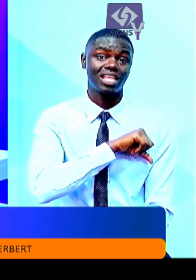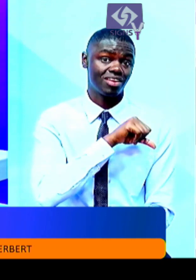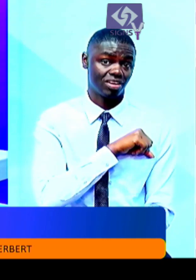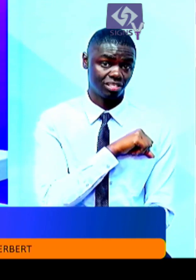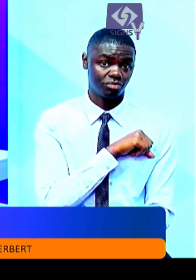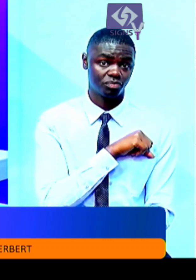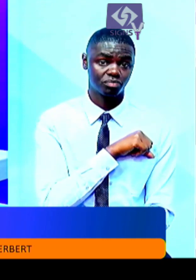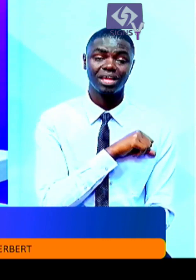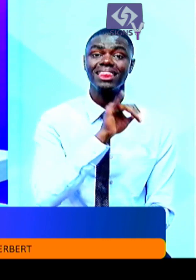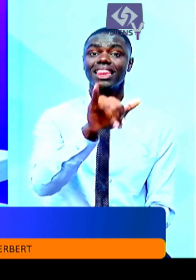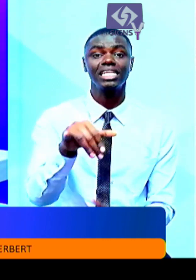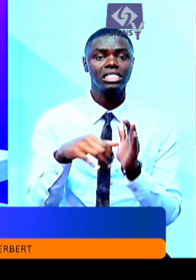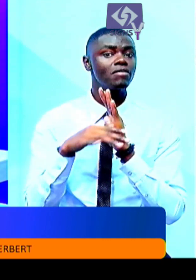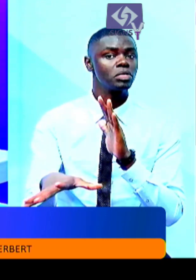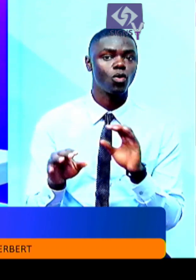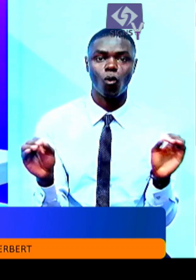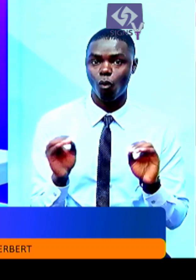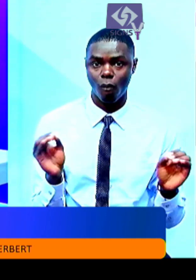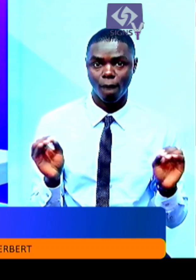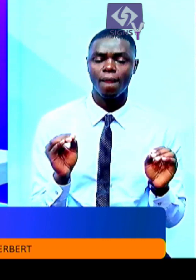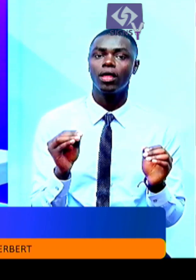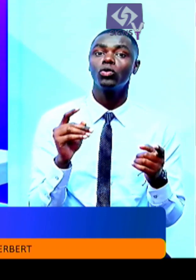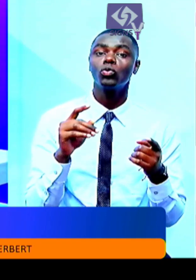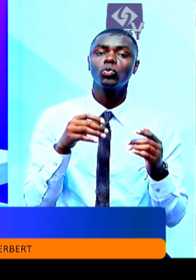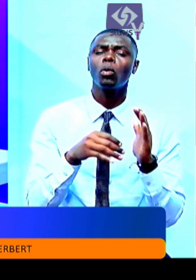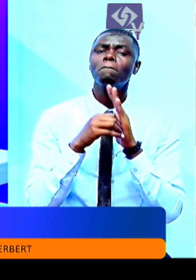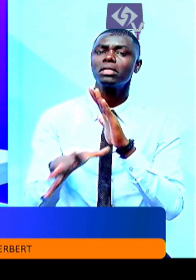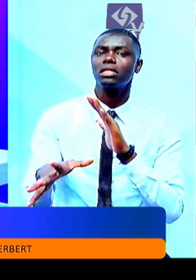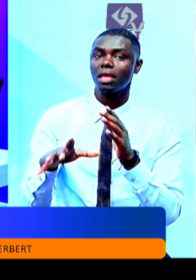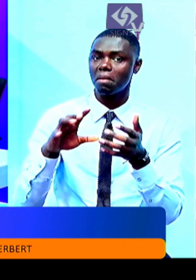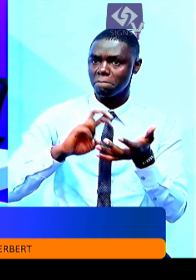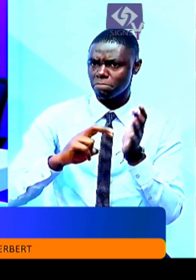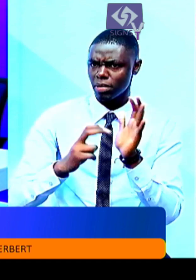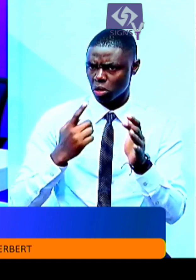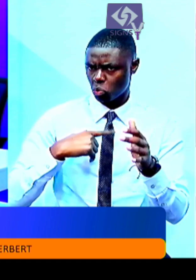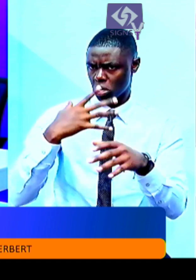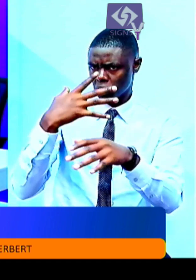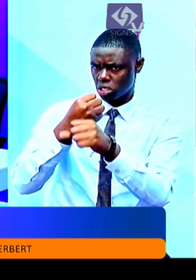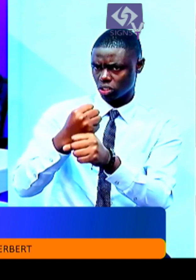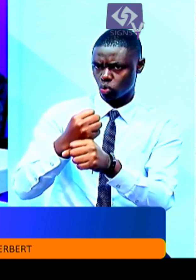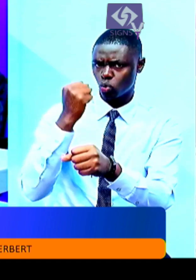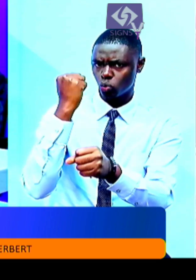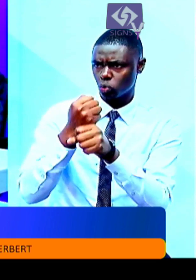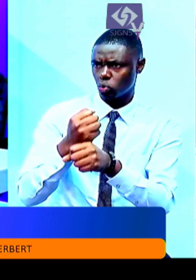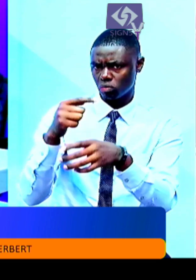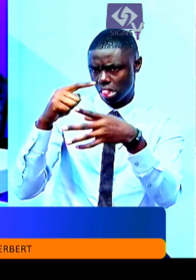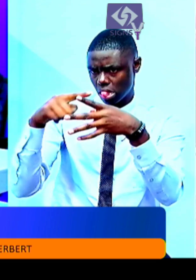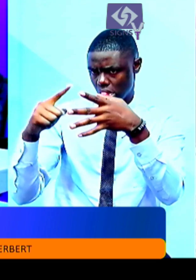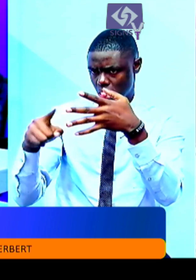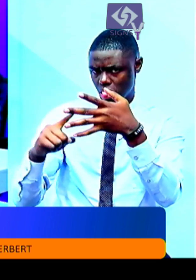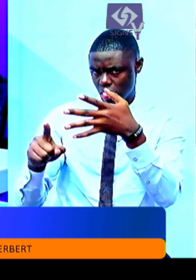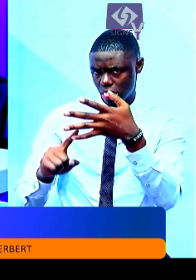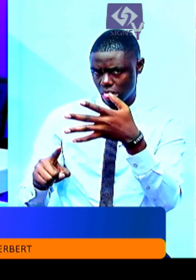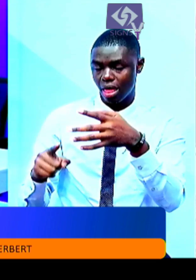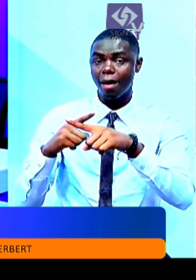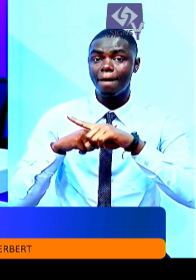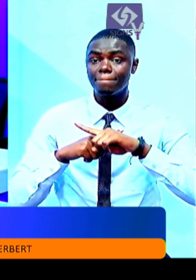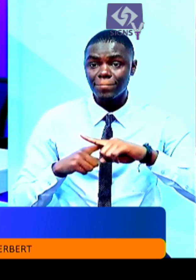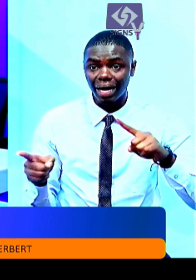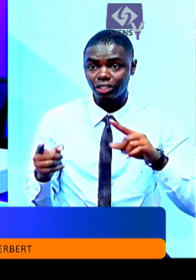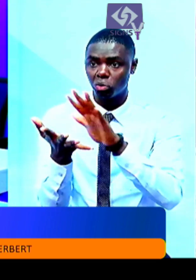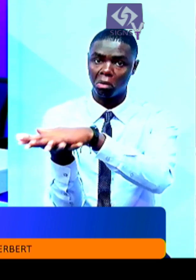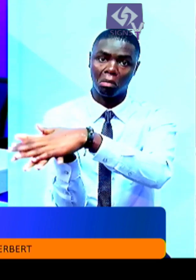That is not betrayal. Yeah. To betray means that we trusted in you to do for us certain things, but you went the